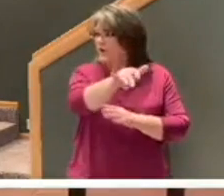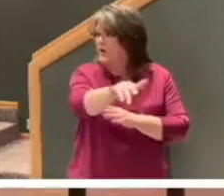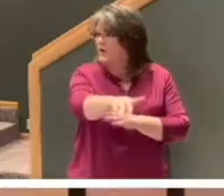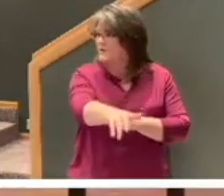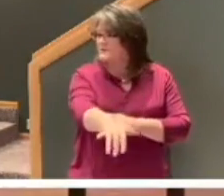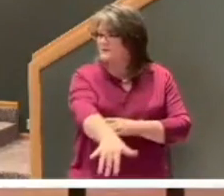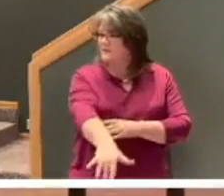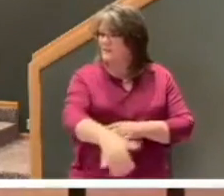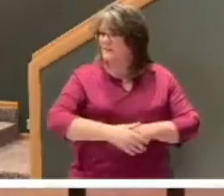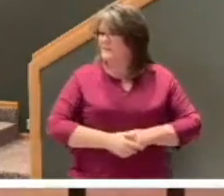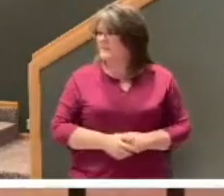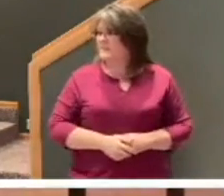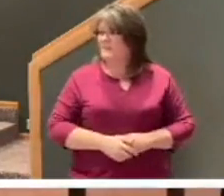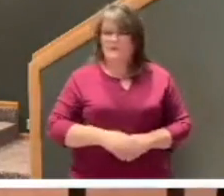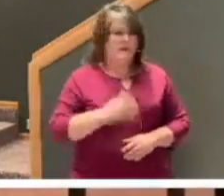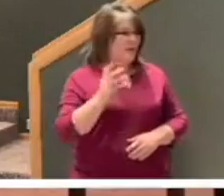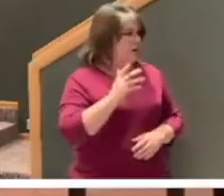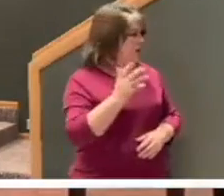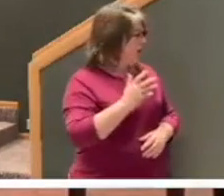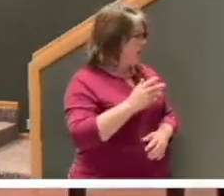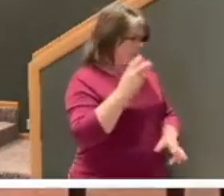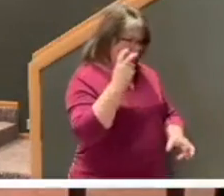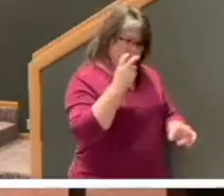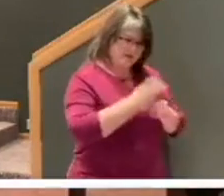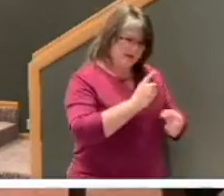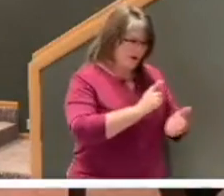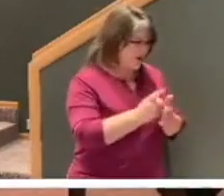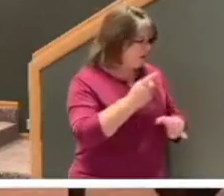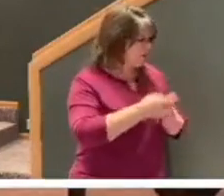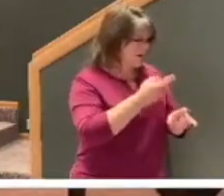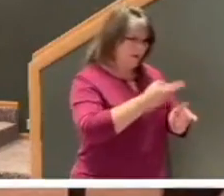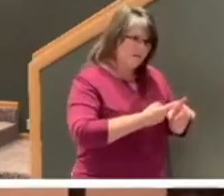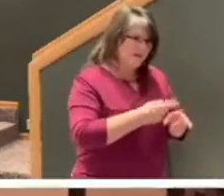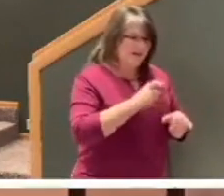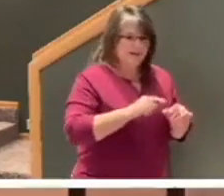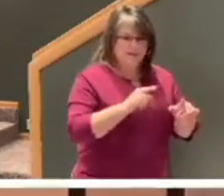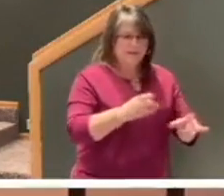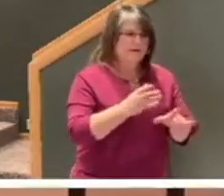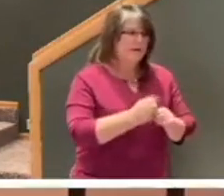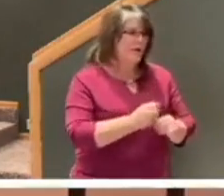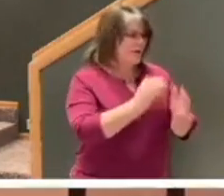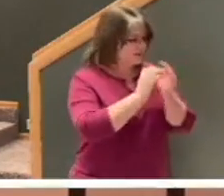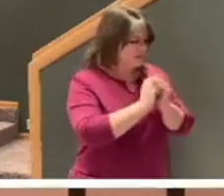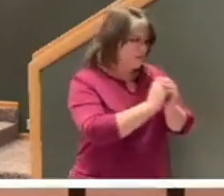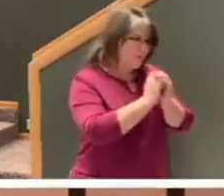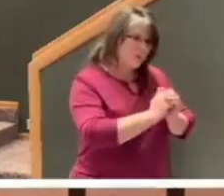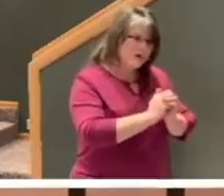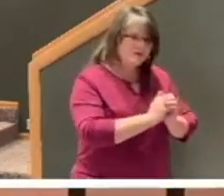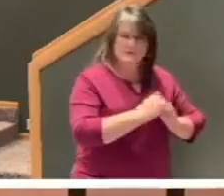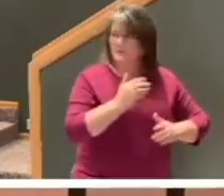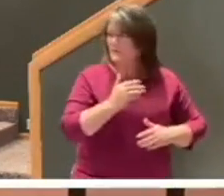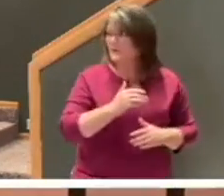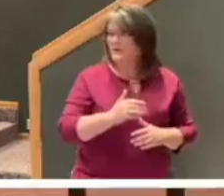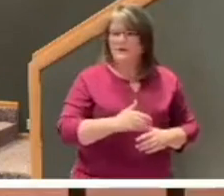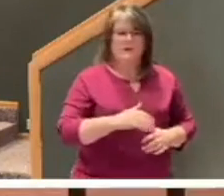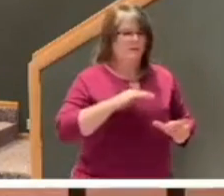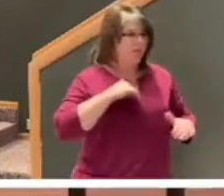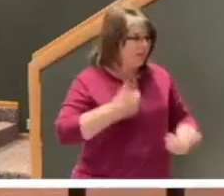overflows. Oh man, it's been a rough week, rough month. Man, I need to go get some worship. Whew, I'm